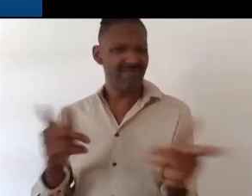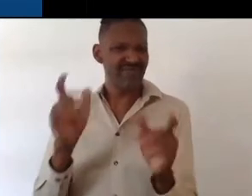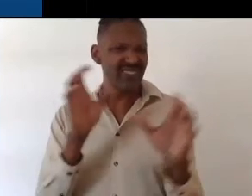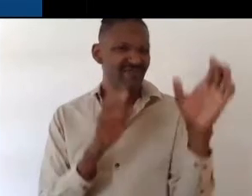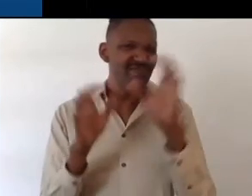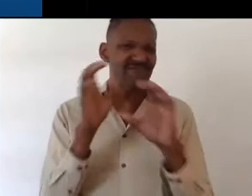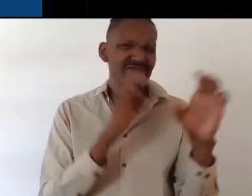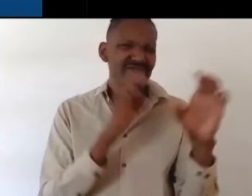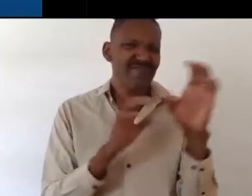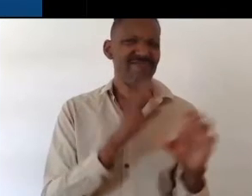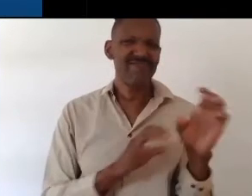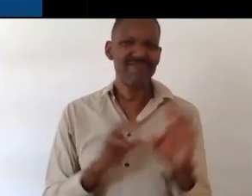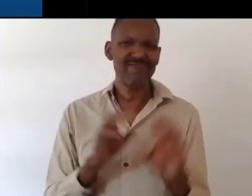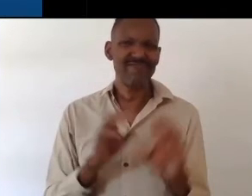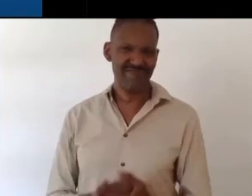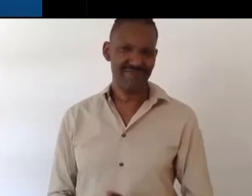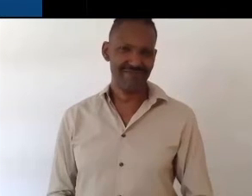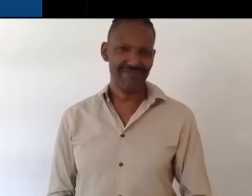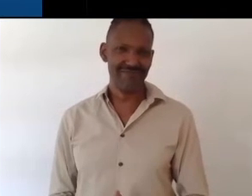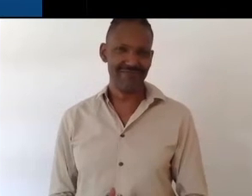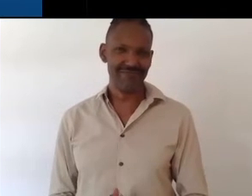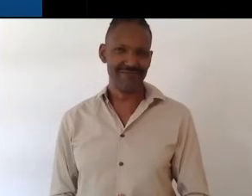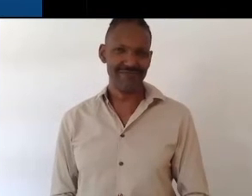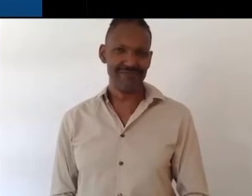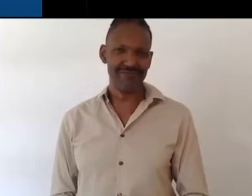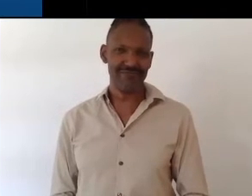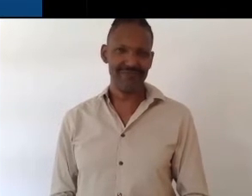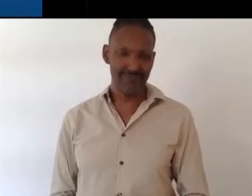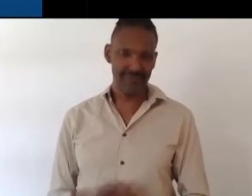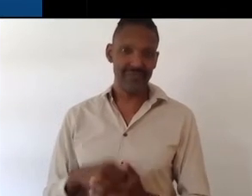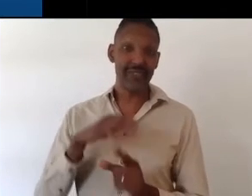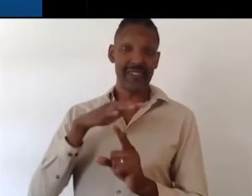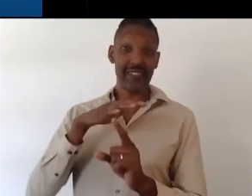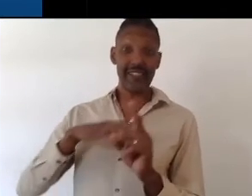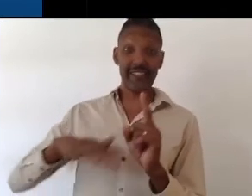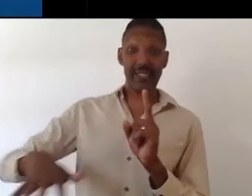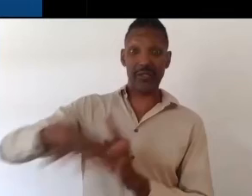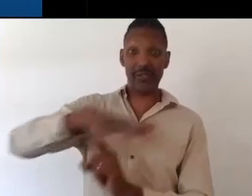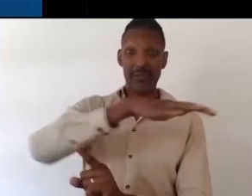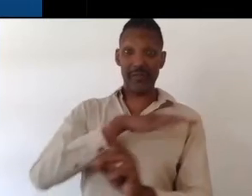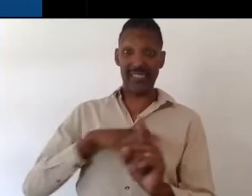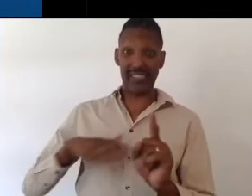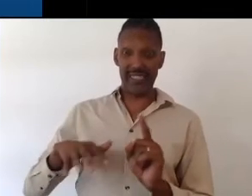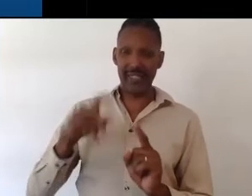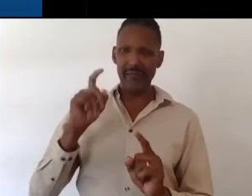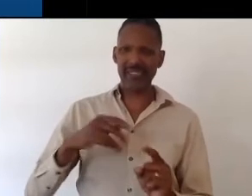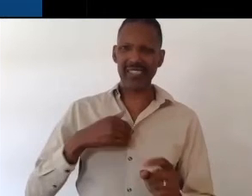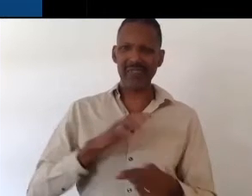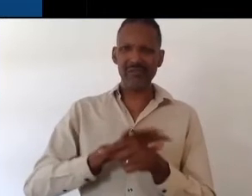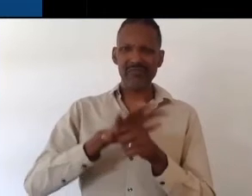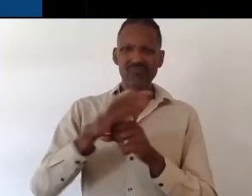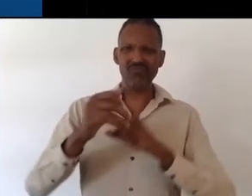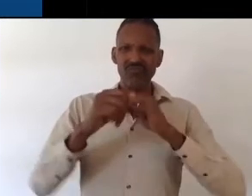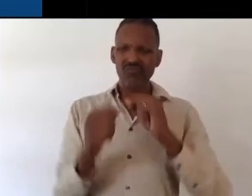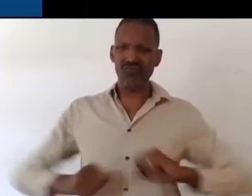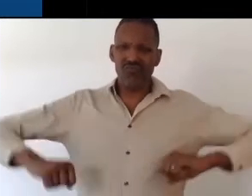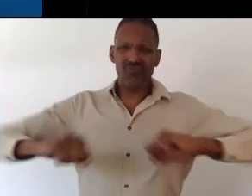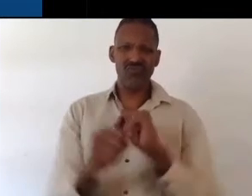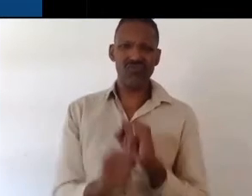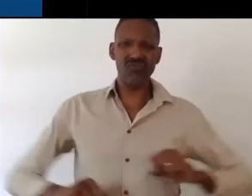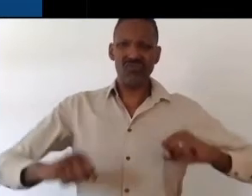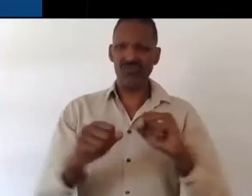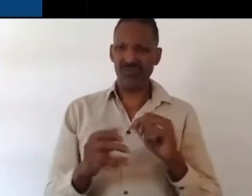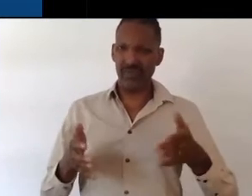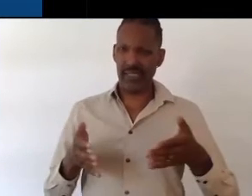walk around. As you can see, we had a child who really preferred to draw